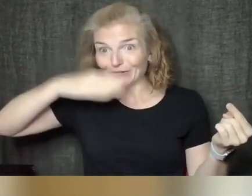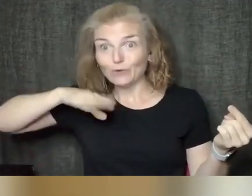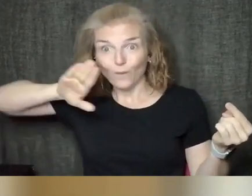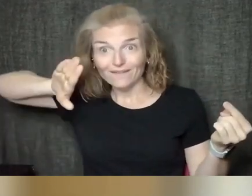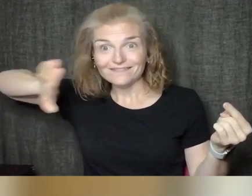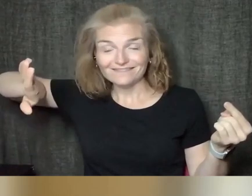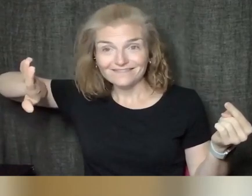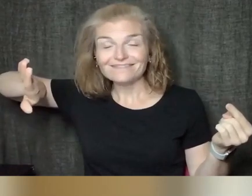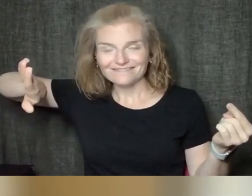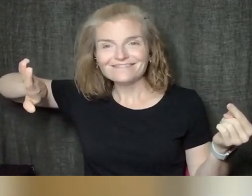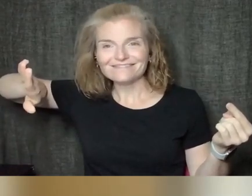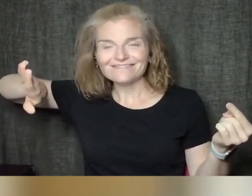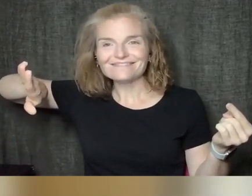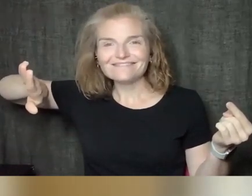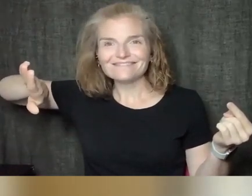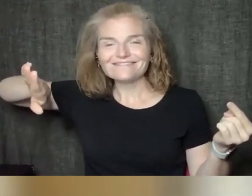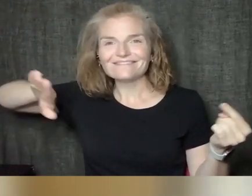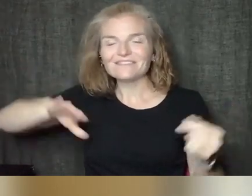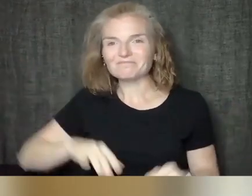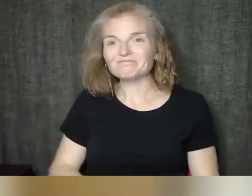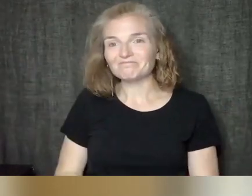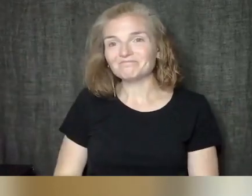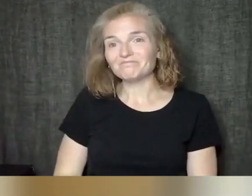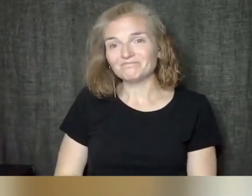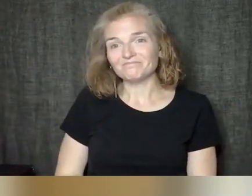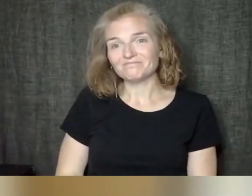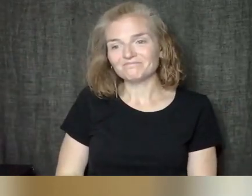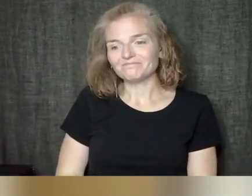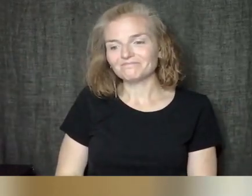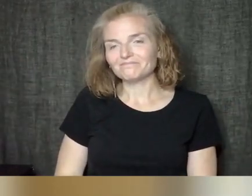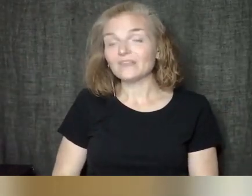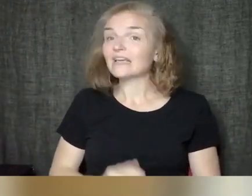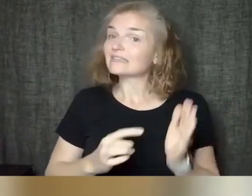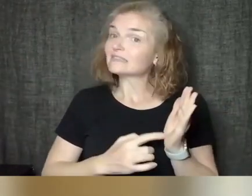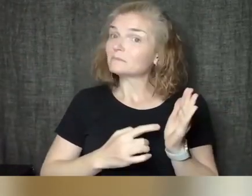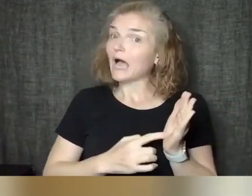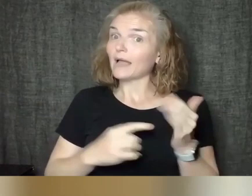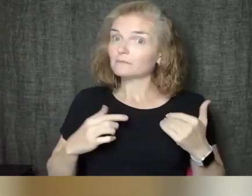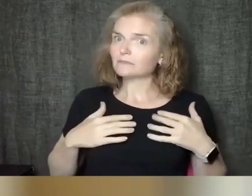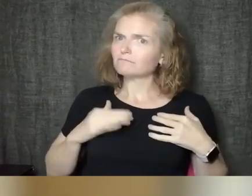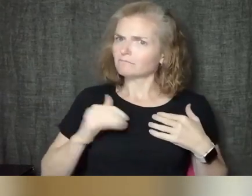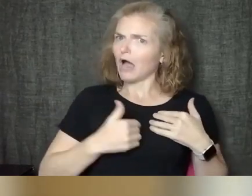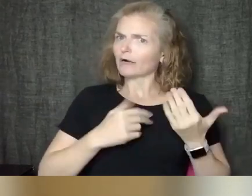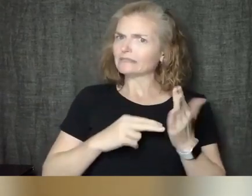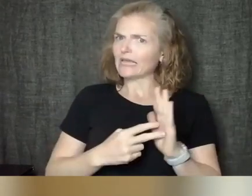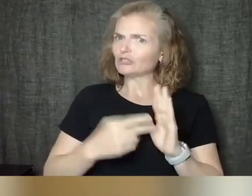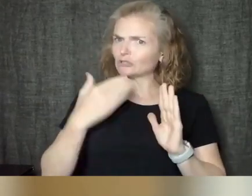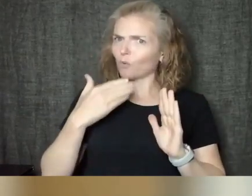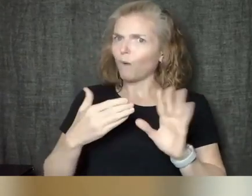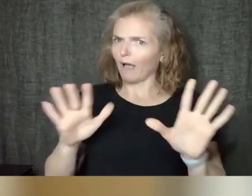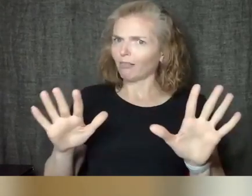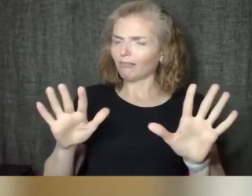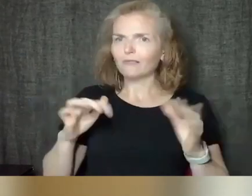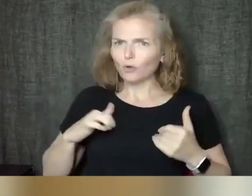be fuel the defilements. And sometimes we mean well. We're trying to be mindful of